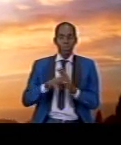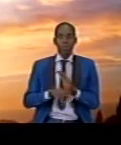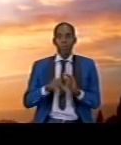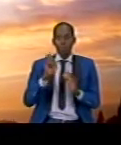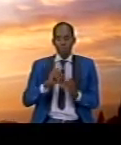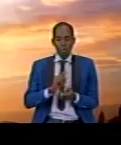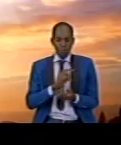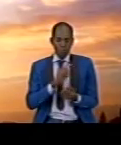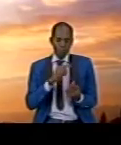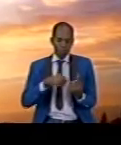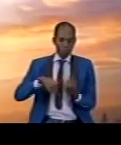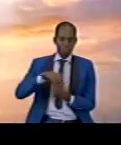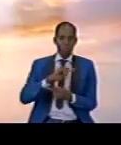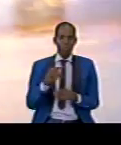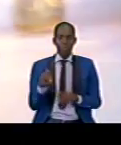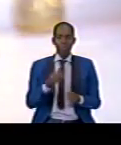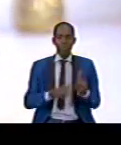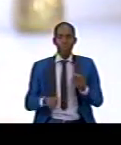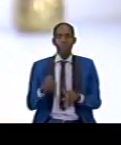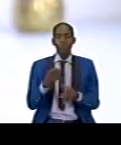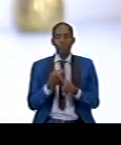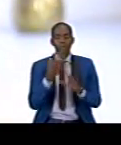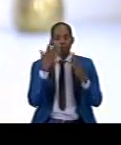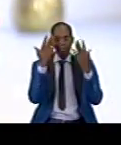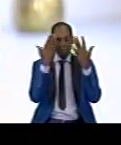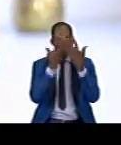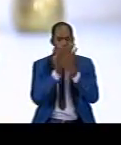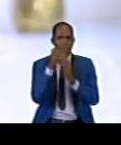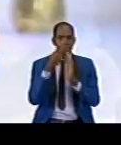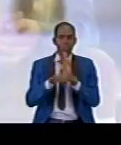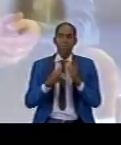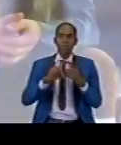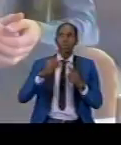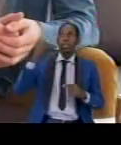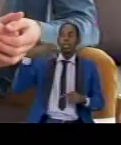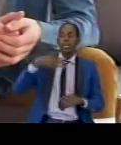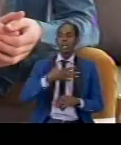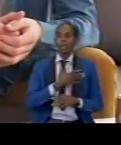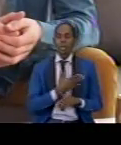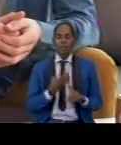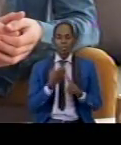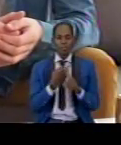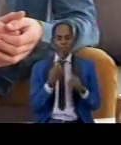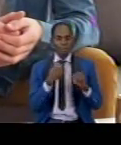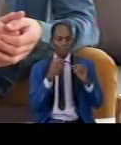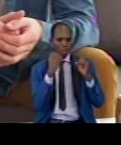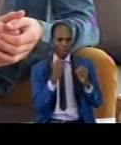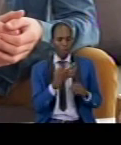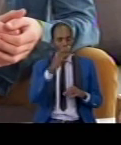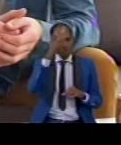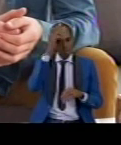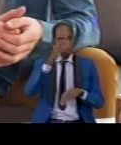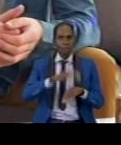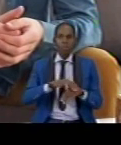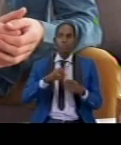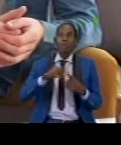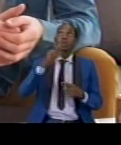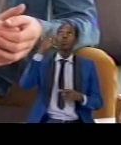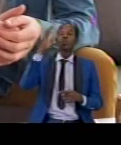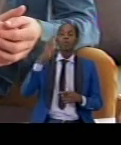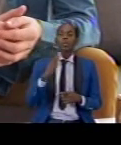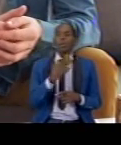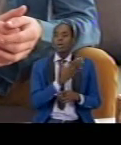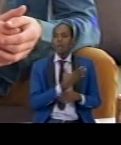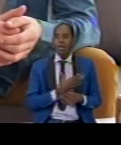turn them from darkness to light, and to turn them from the power of Satan unto God. And that